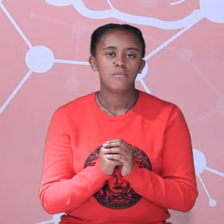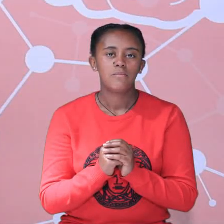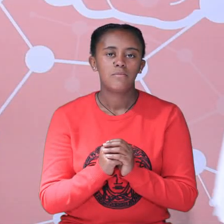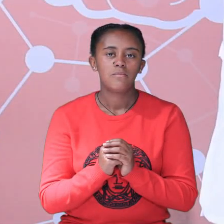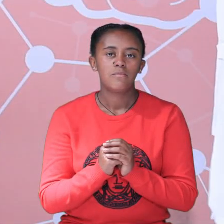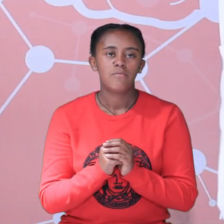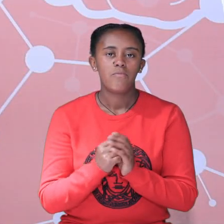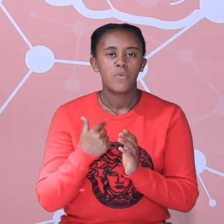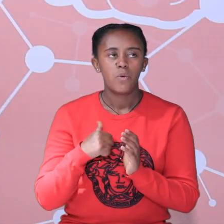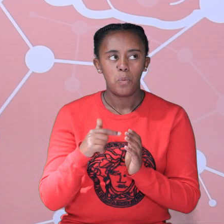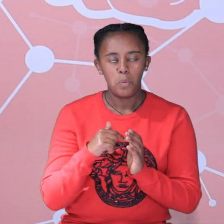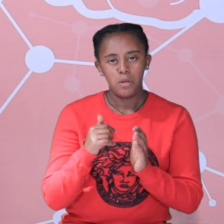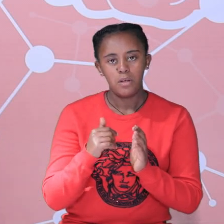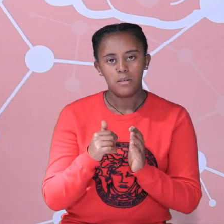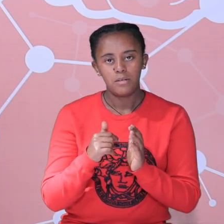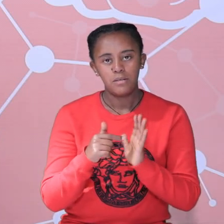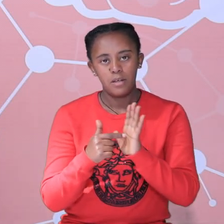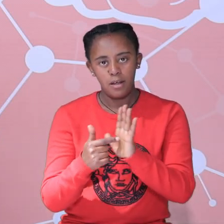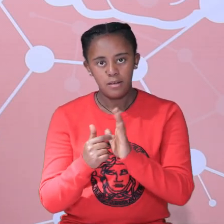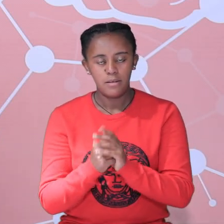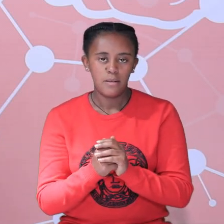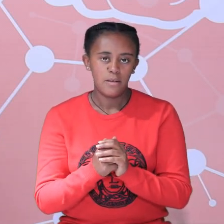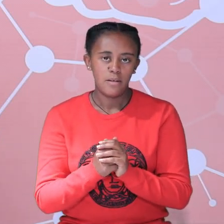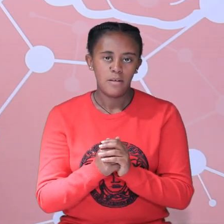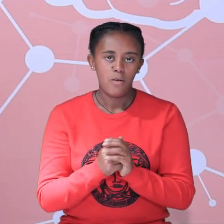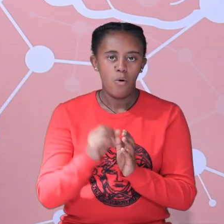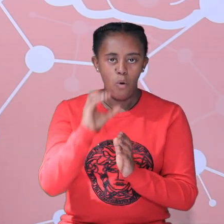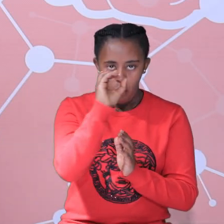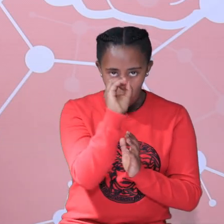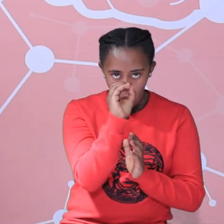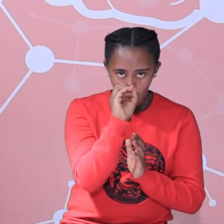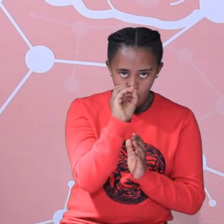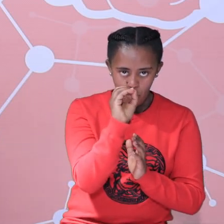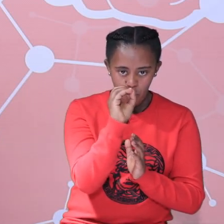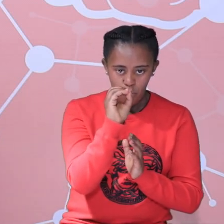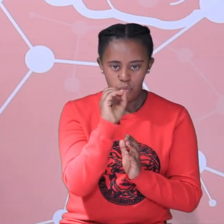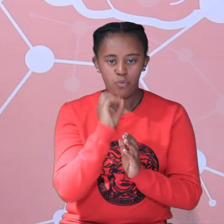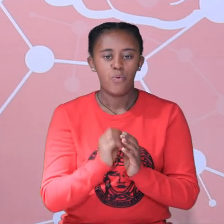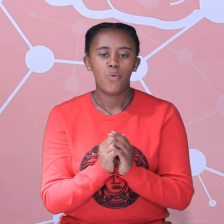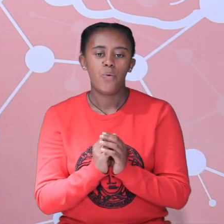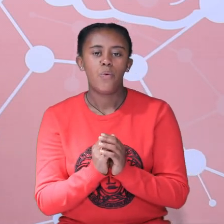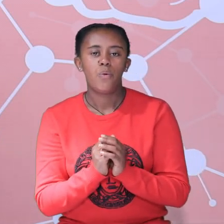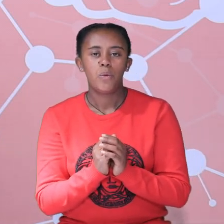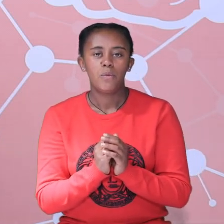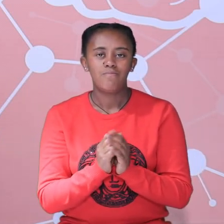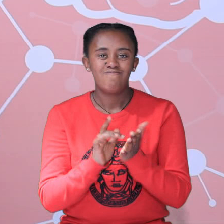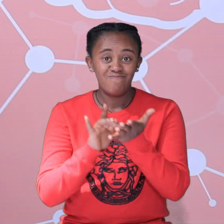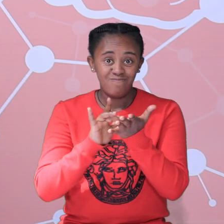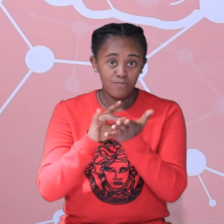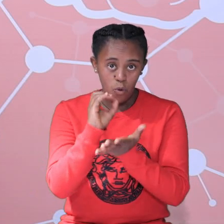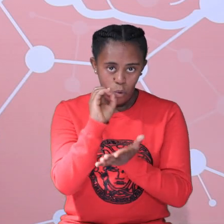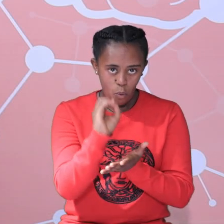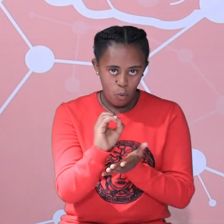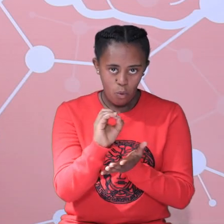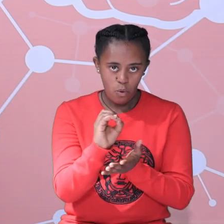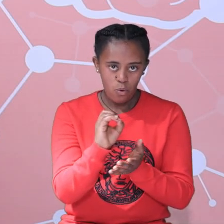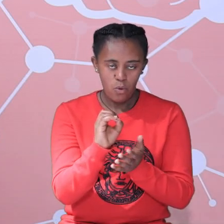we can sign this is O, this is a mirror or a